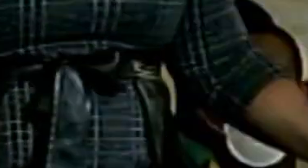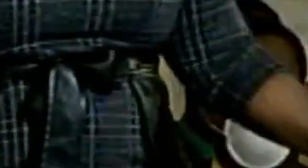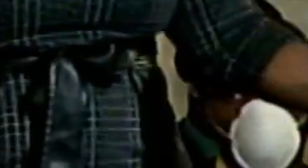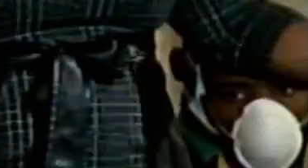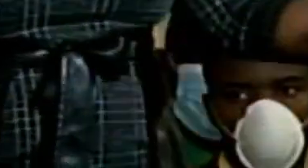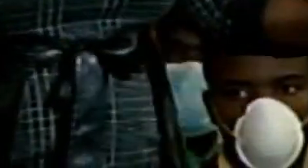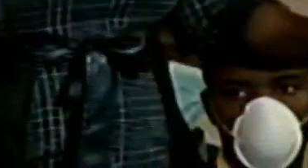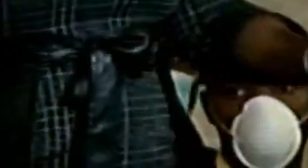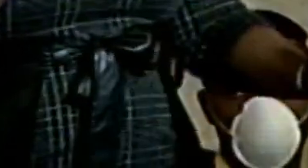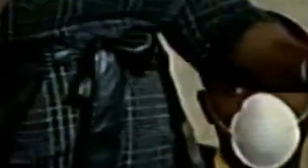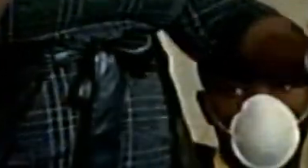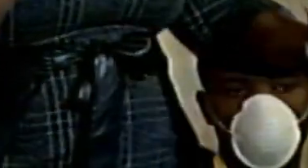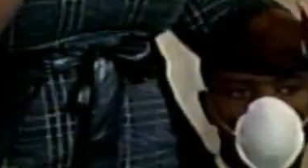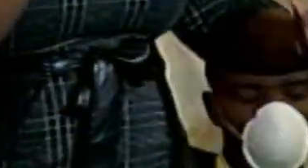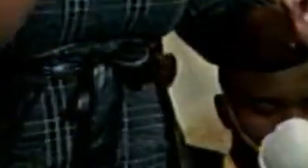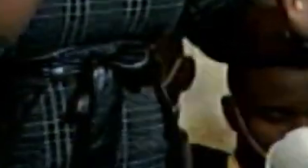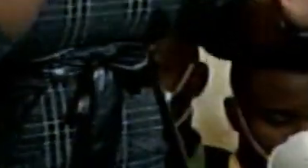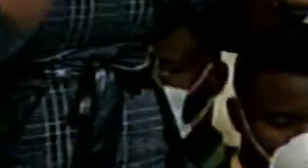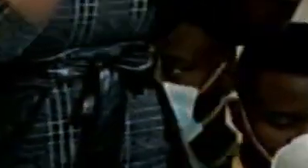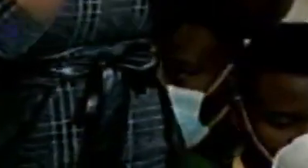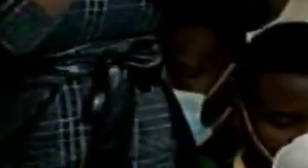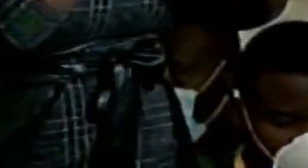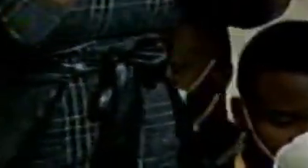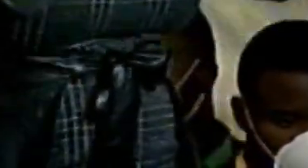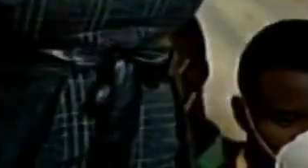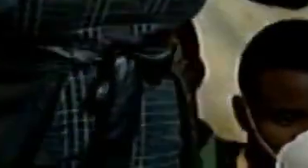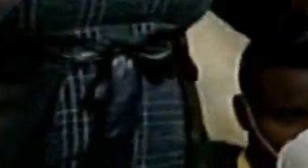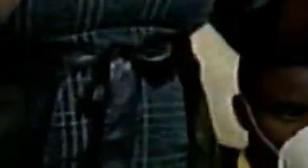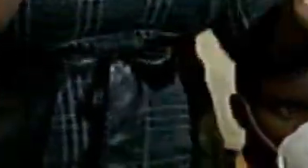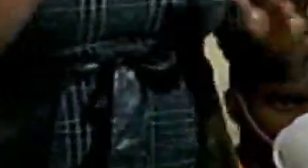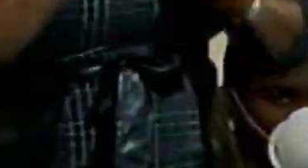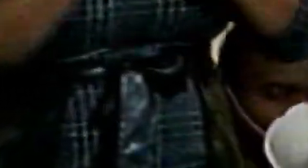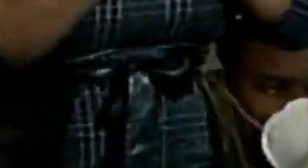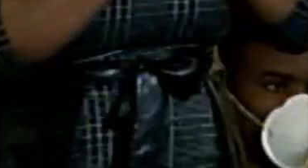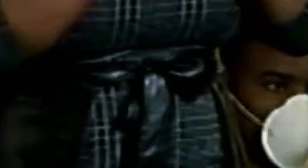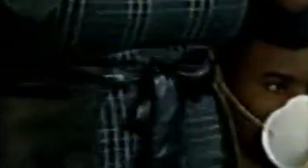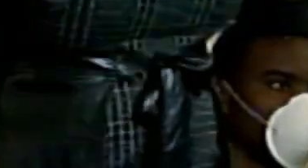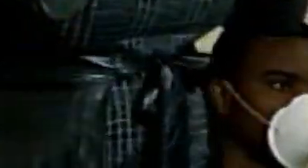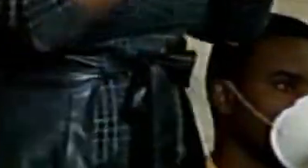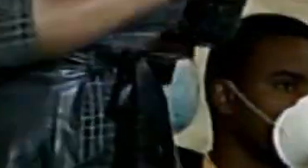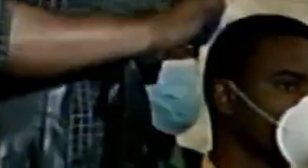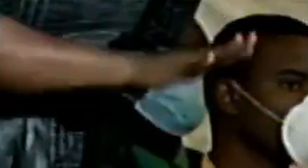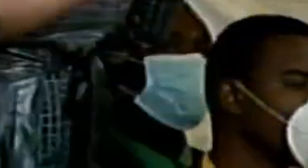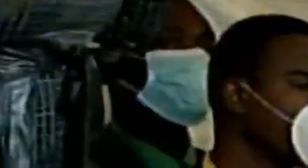but I've found that hiding place where